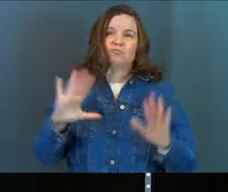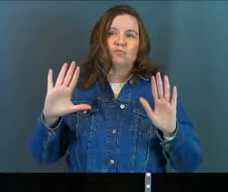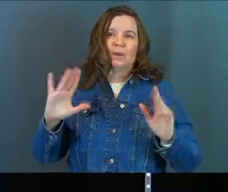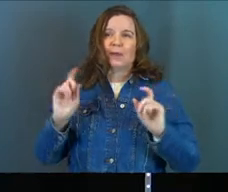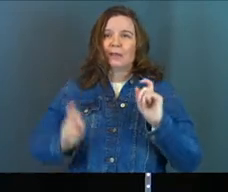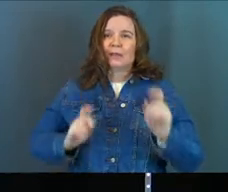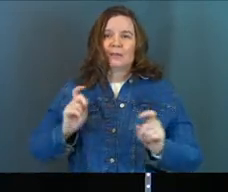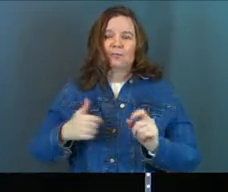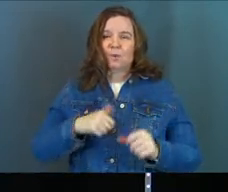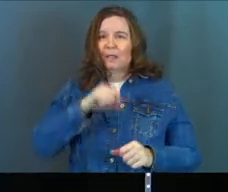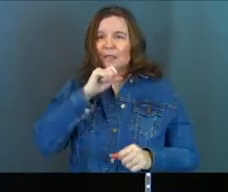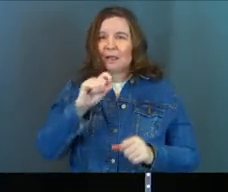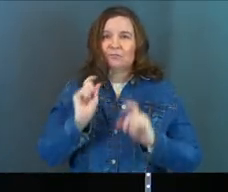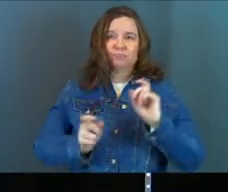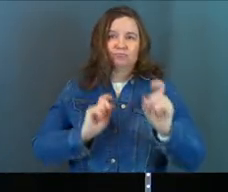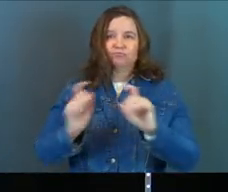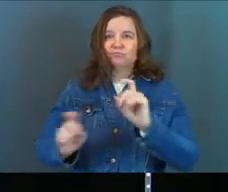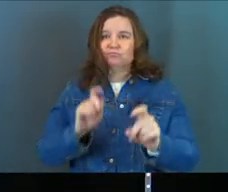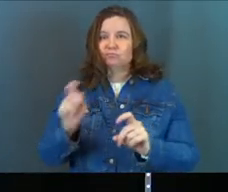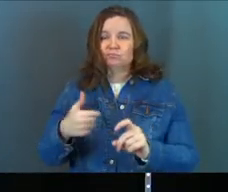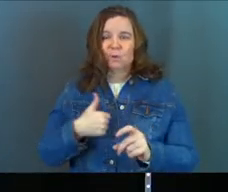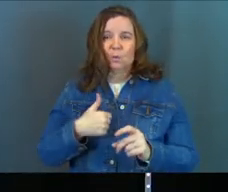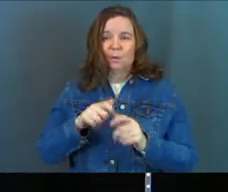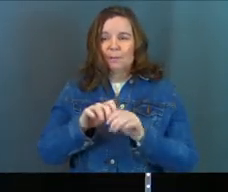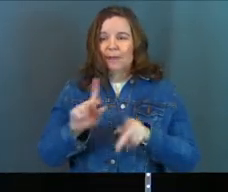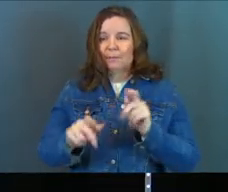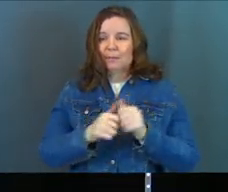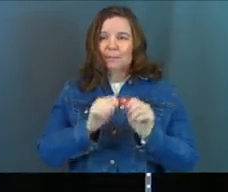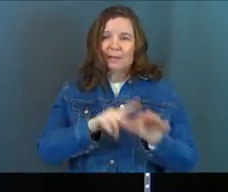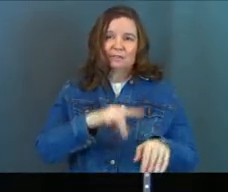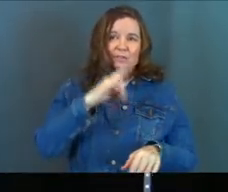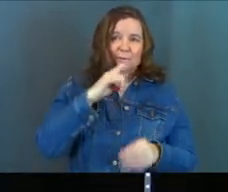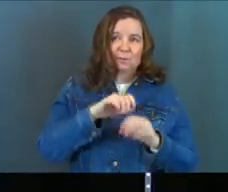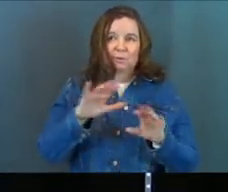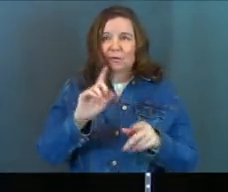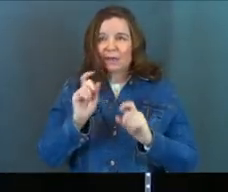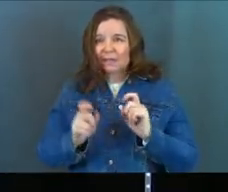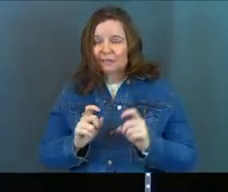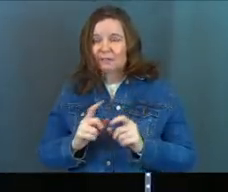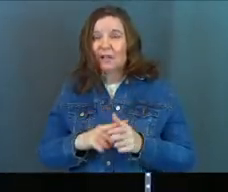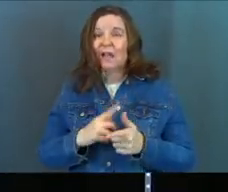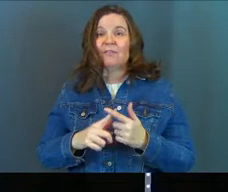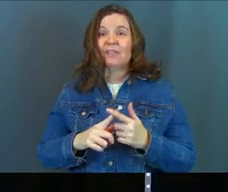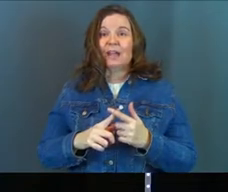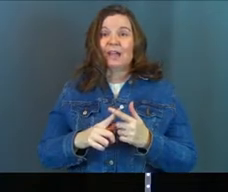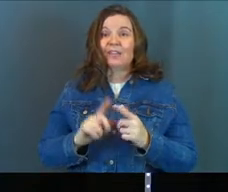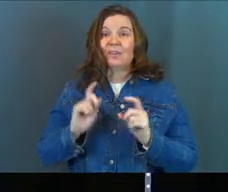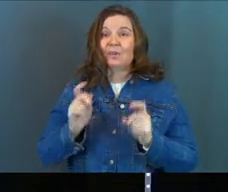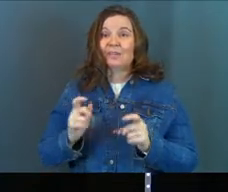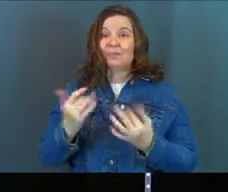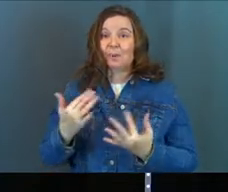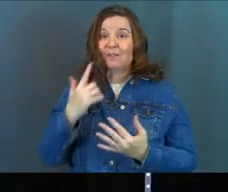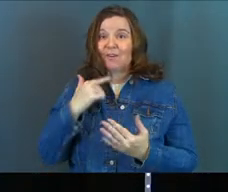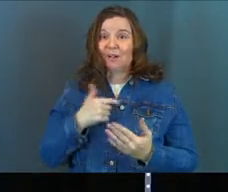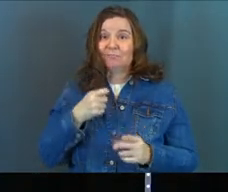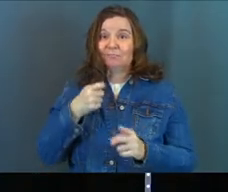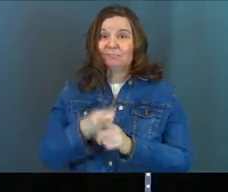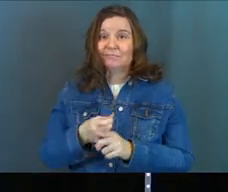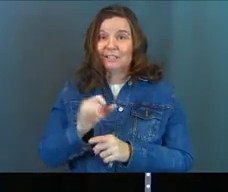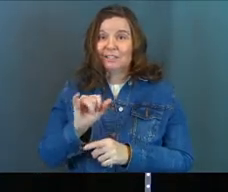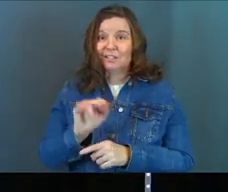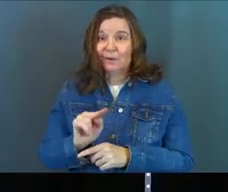great gifts, right? We loved being generous, and we would bless people, bless our kids with great gifts. And then there was a gift that was waiting for us